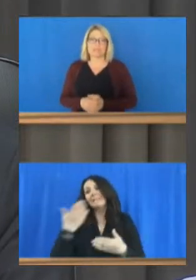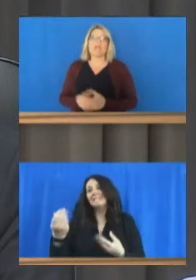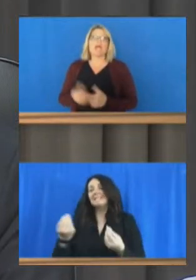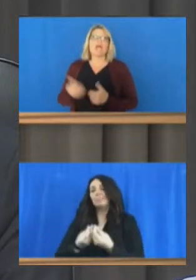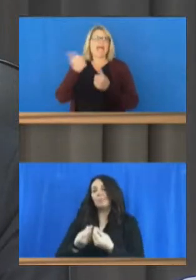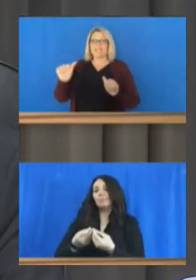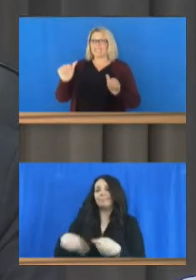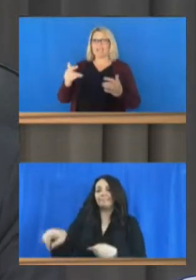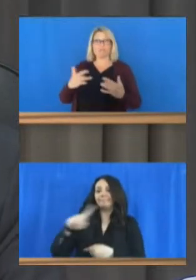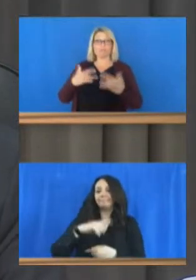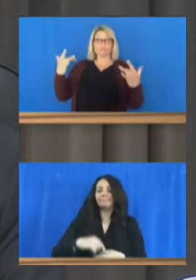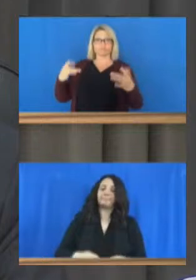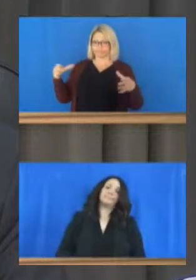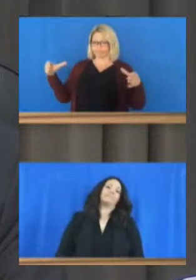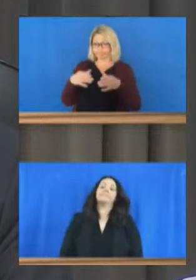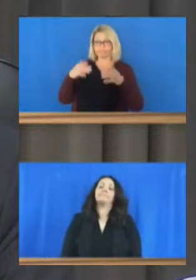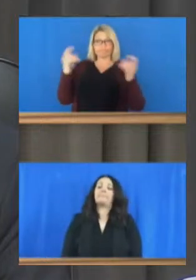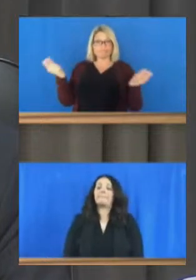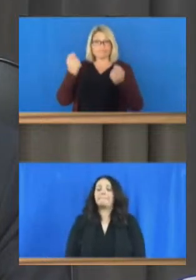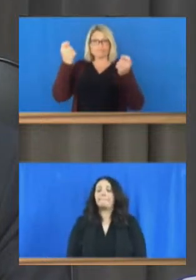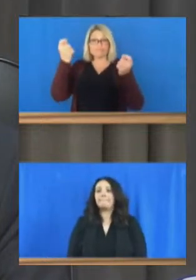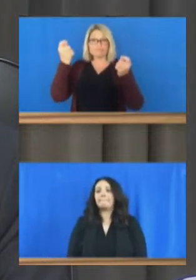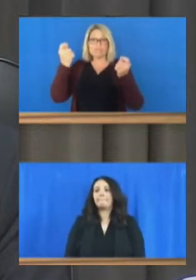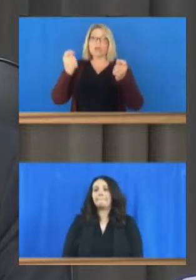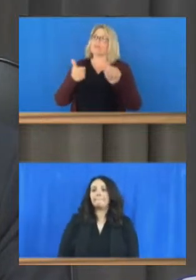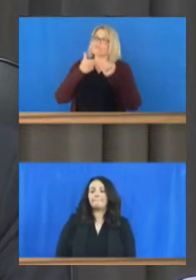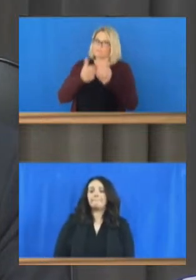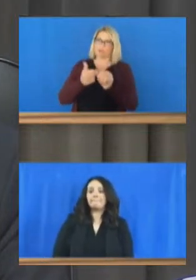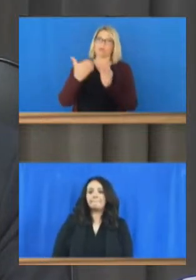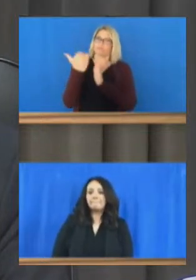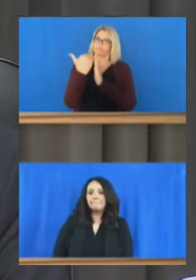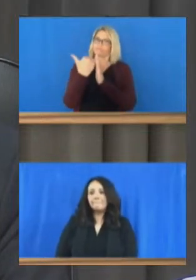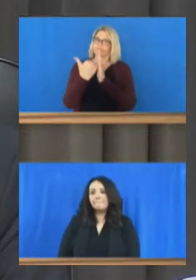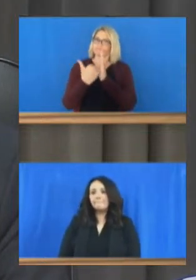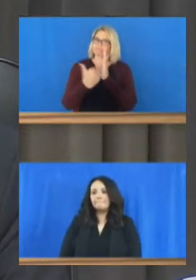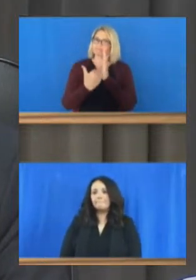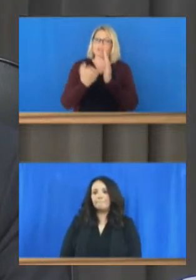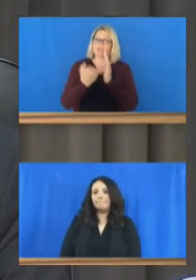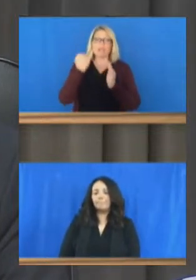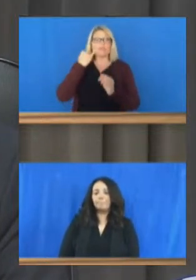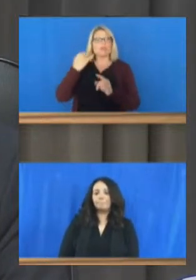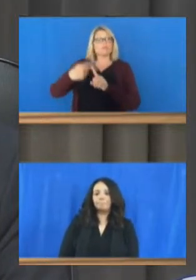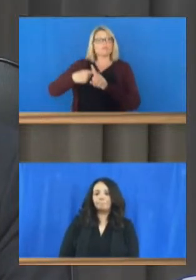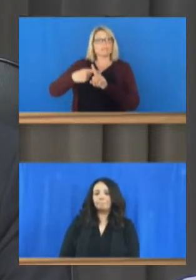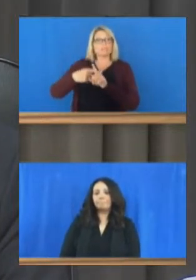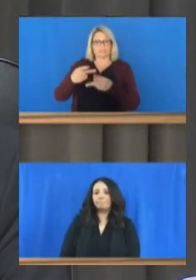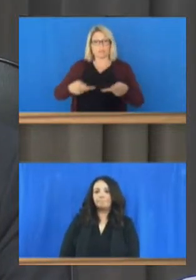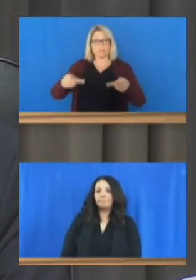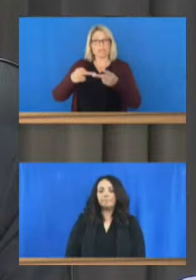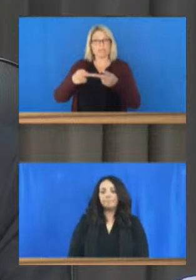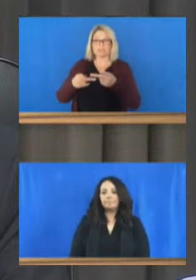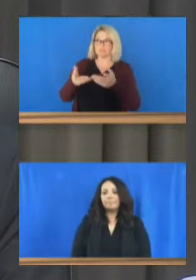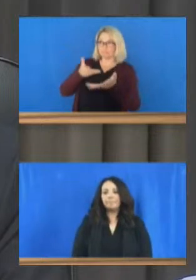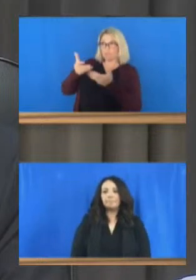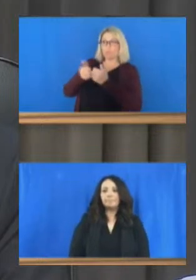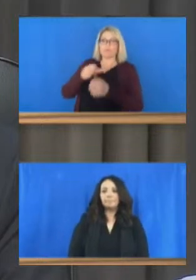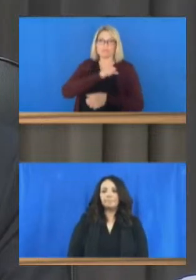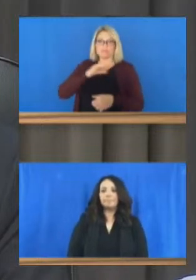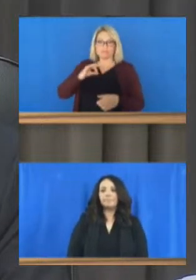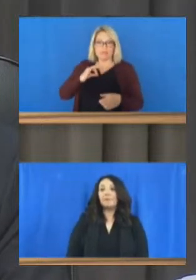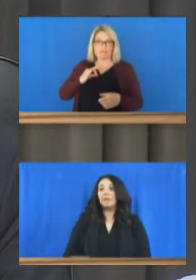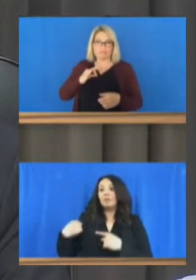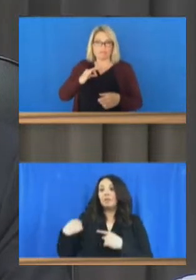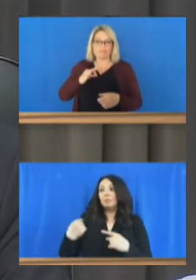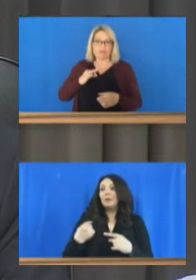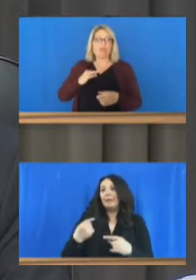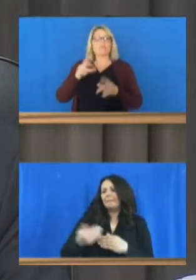And that includes physical distancing and mask use. And again, don't hesitate to get in touch with my department or myself directly. We're happy to point you in the right direction to